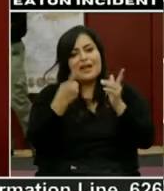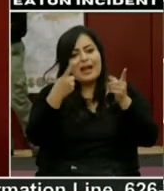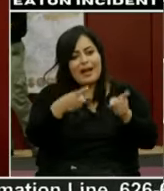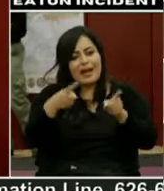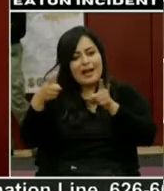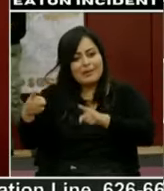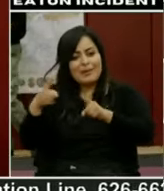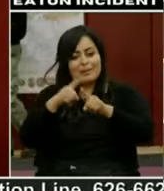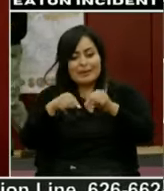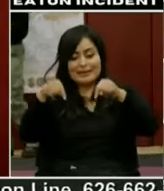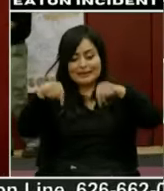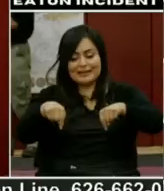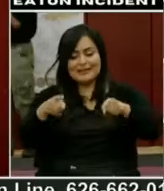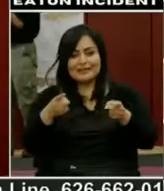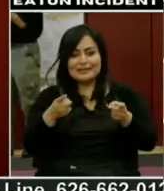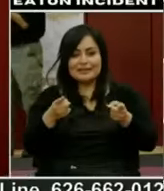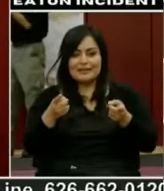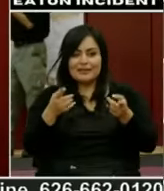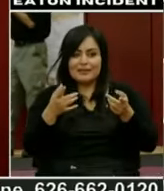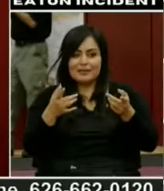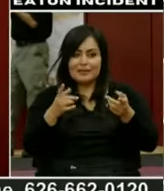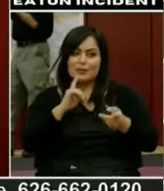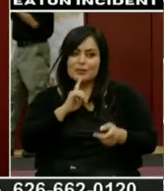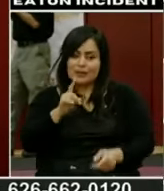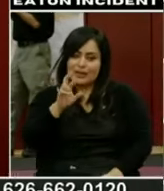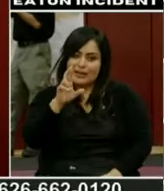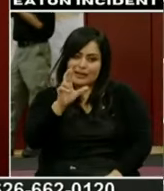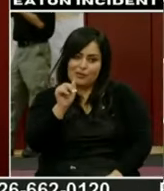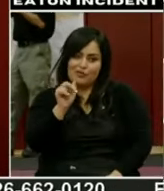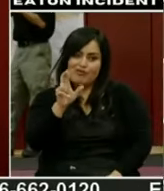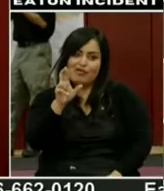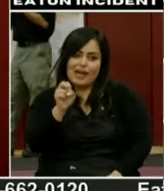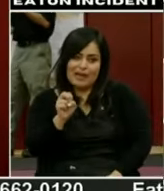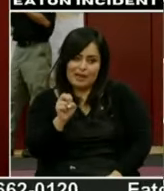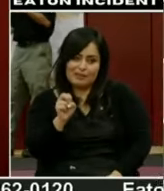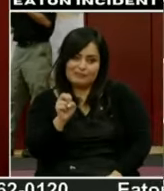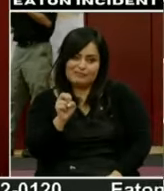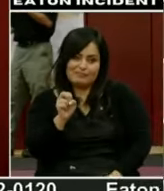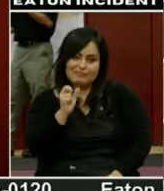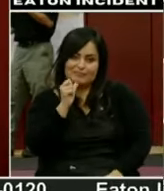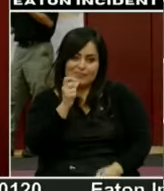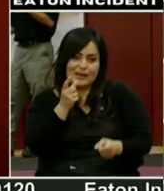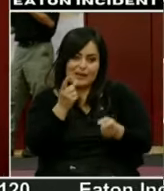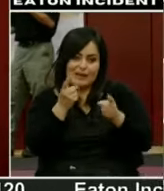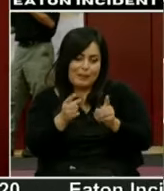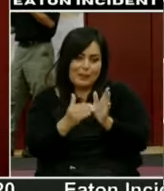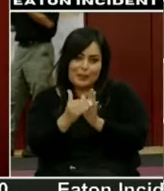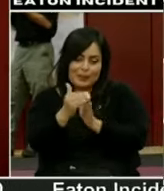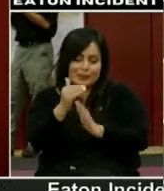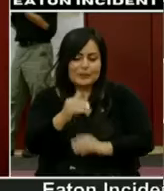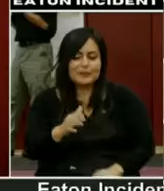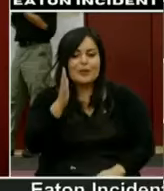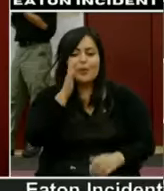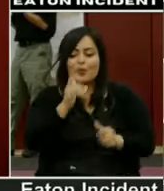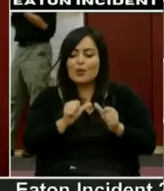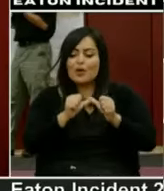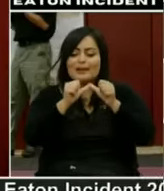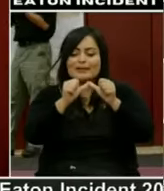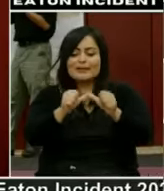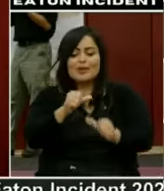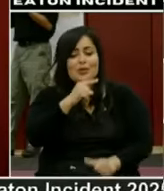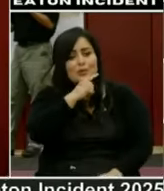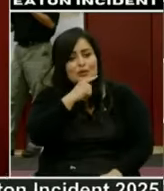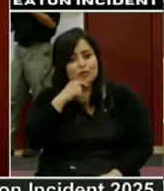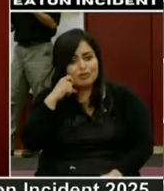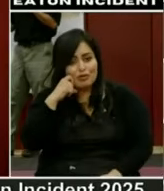this actual event was pretty rare. So we're continuing that dry conditions. Humidities are